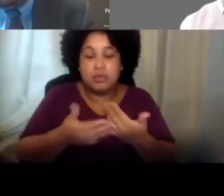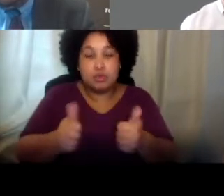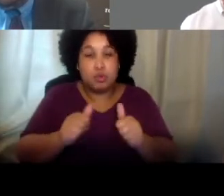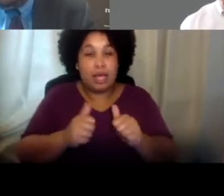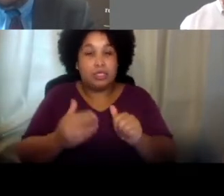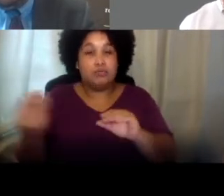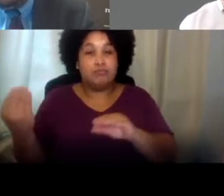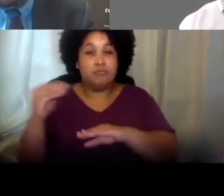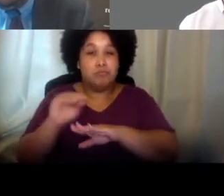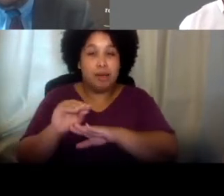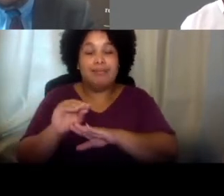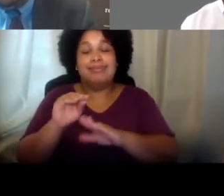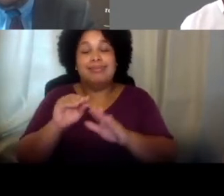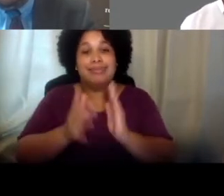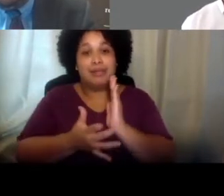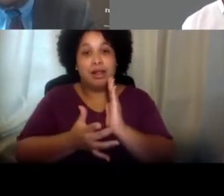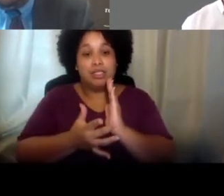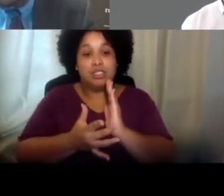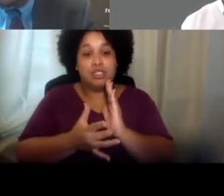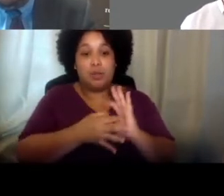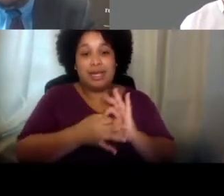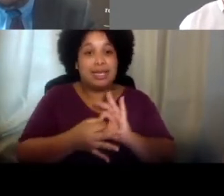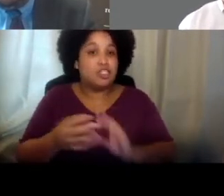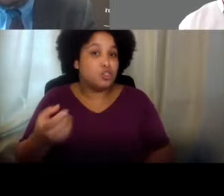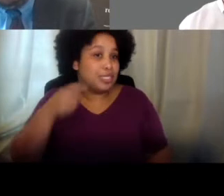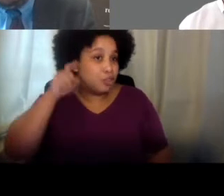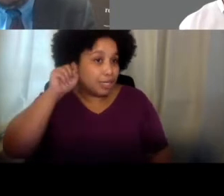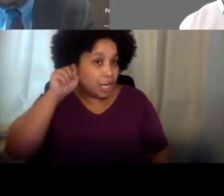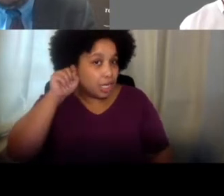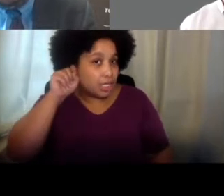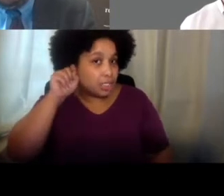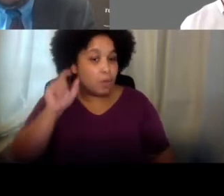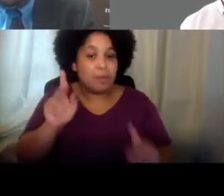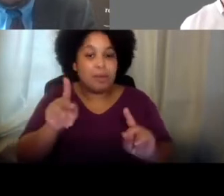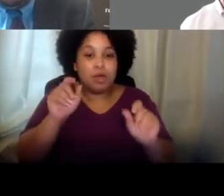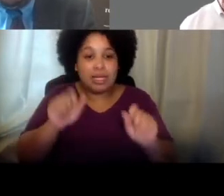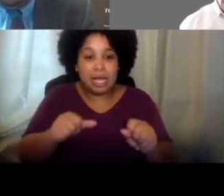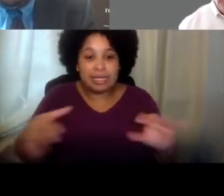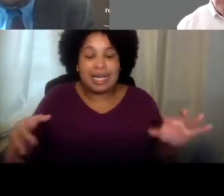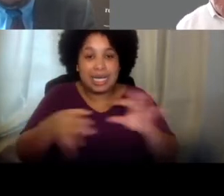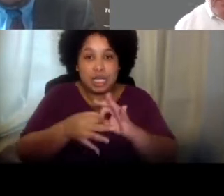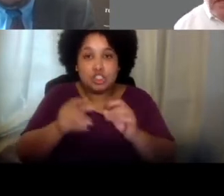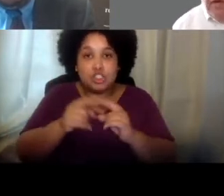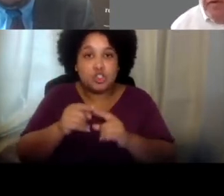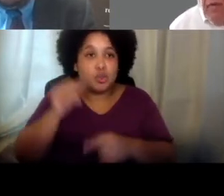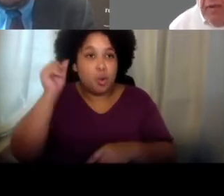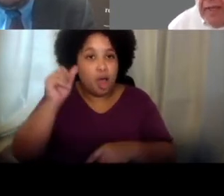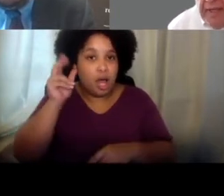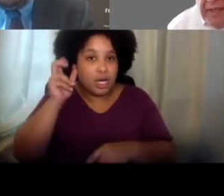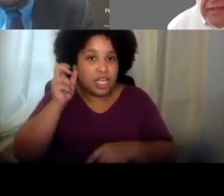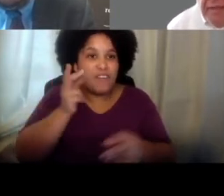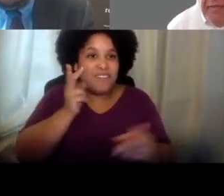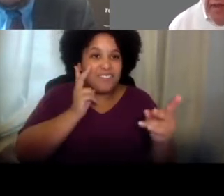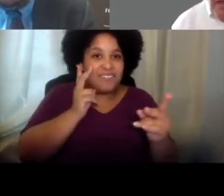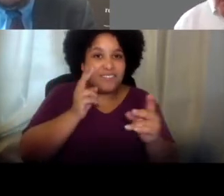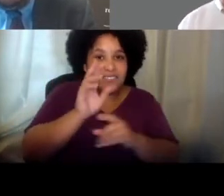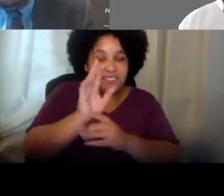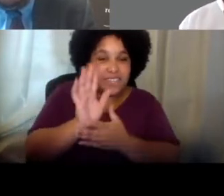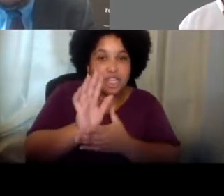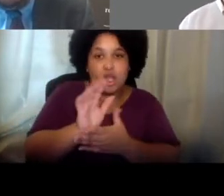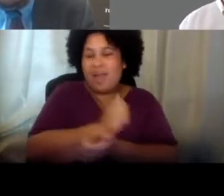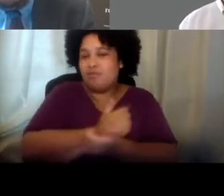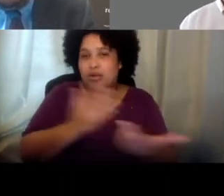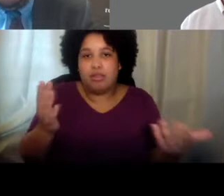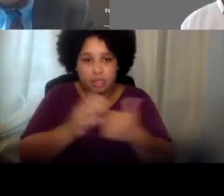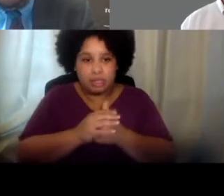technology in buildings that would hook up to hearing aids so that people can connect to audio, video, and all that kind of stuff. That